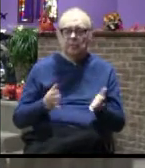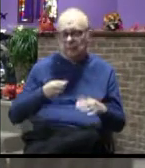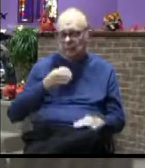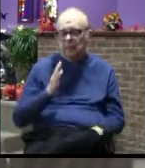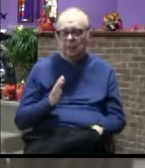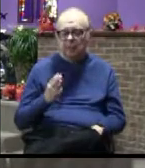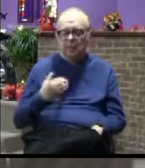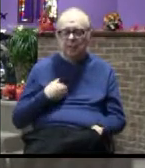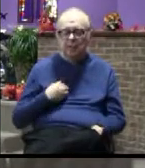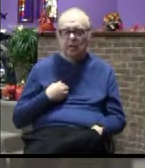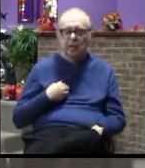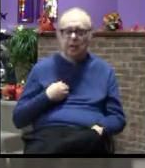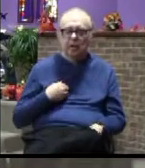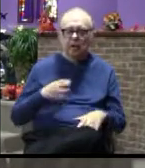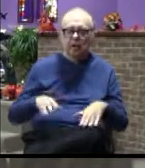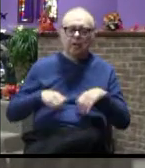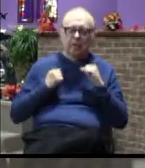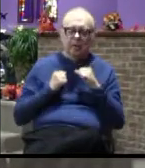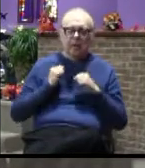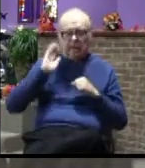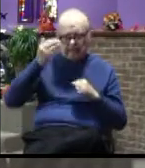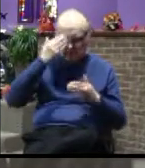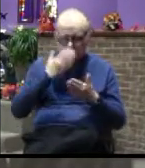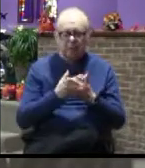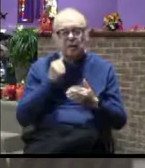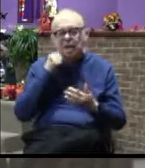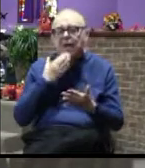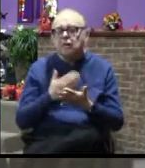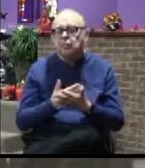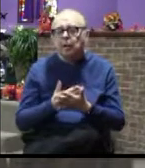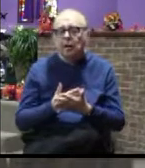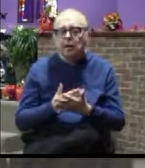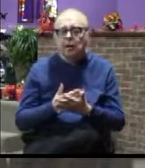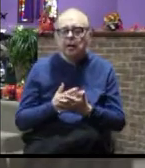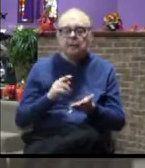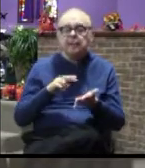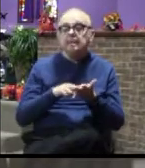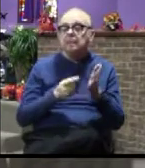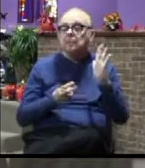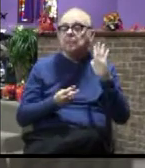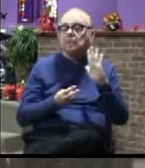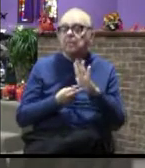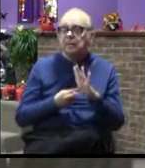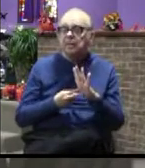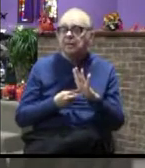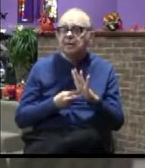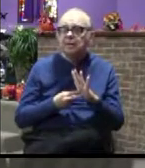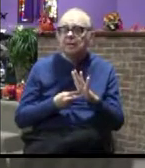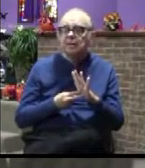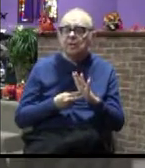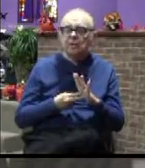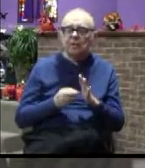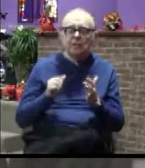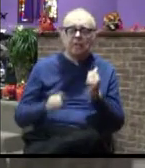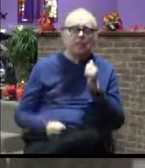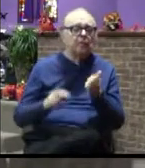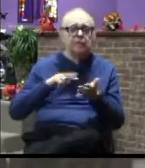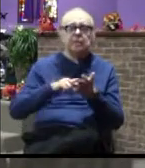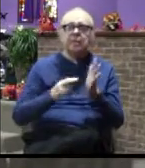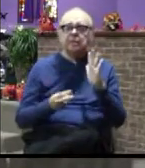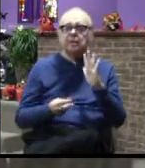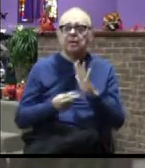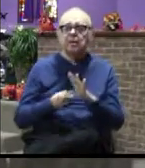says that God has adopted us as his sons and daughters which means which